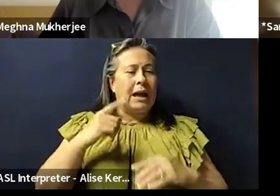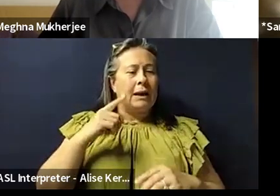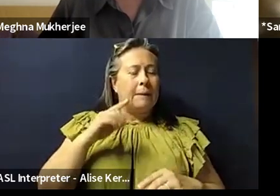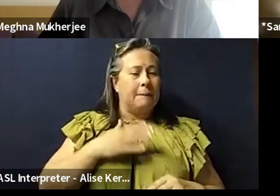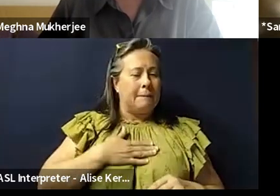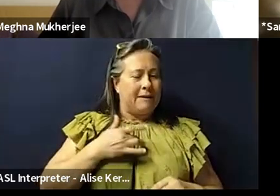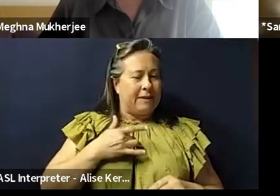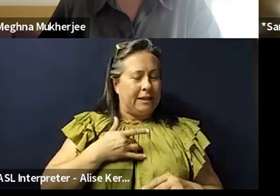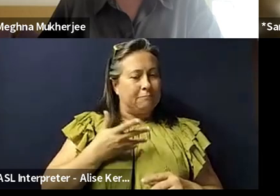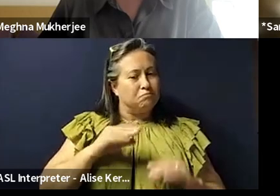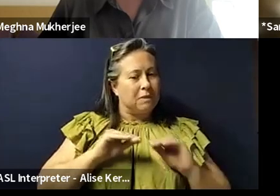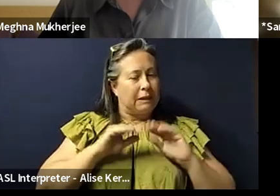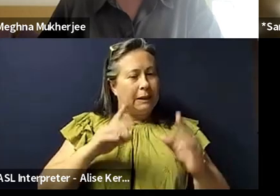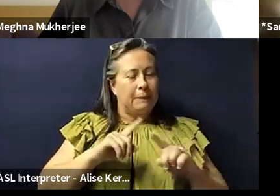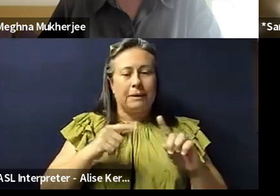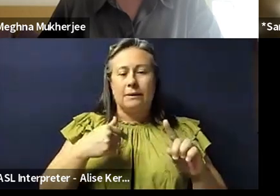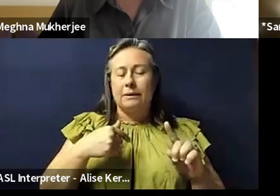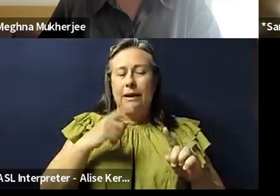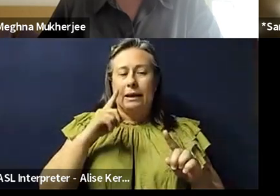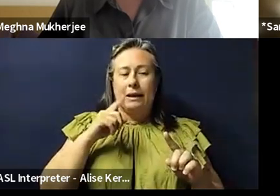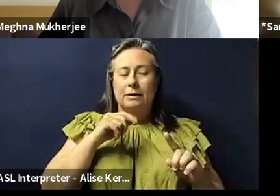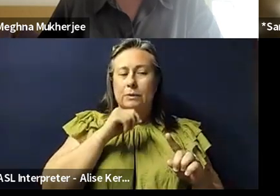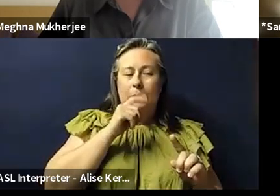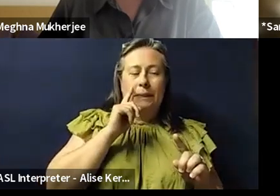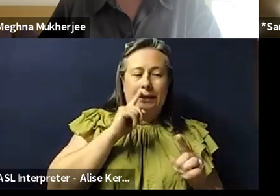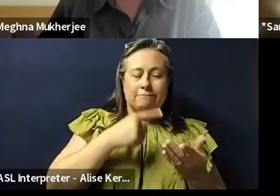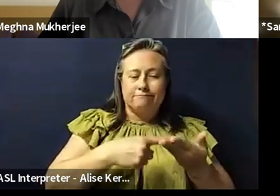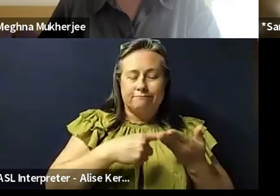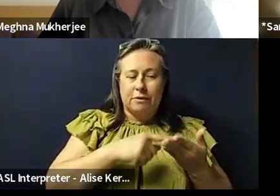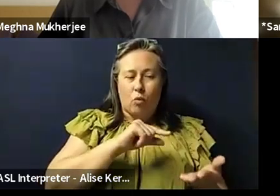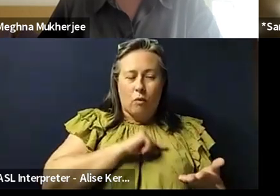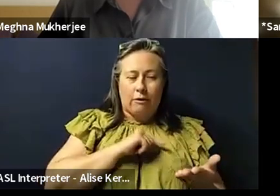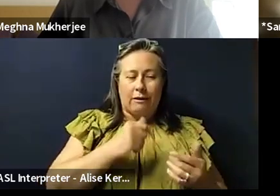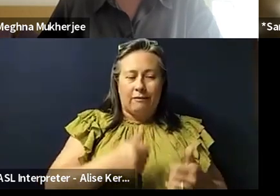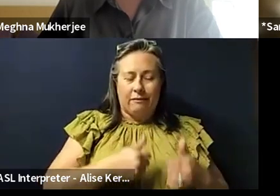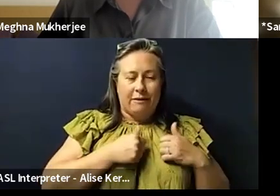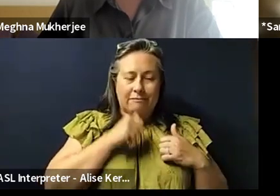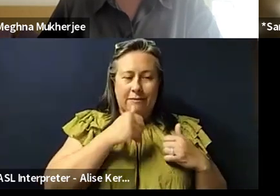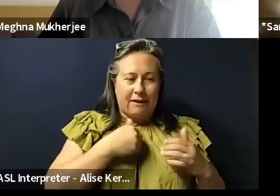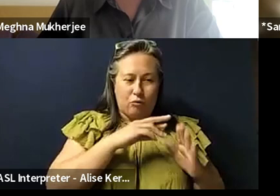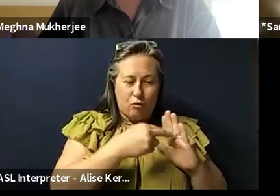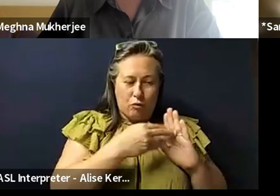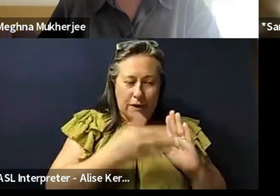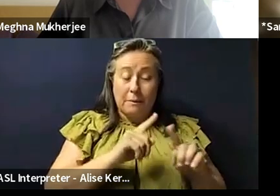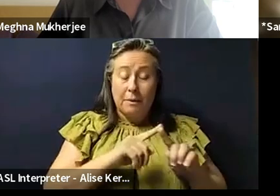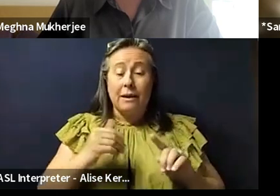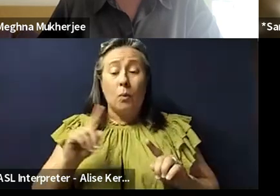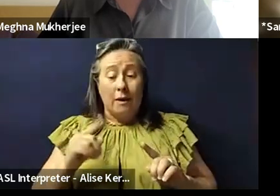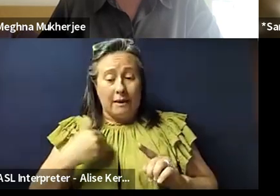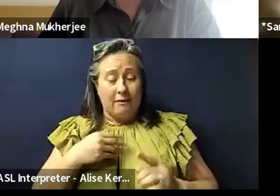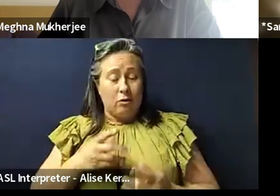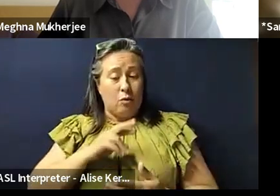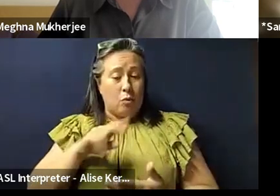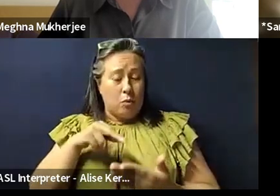on them are fairly clear, but I don't think a discussion of quality of life has a role there. But where it does have a role is how we